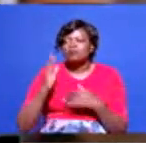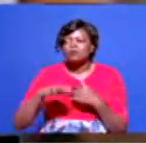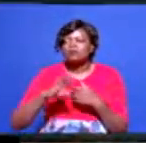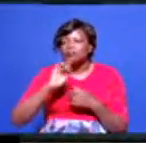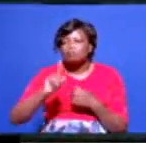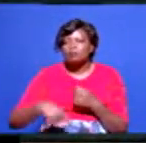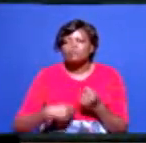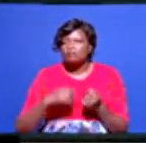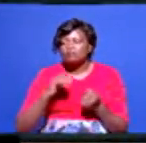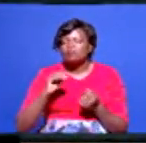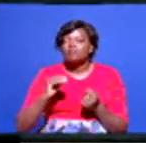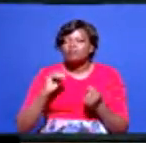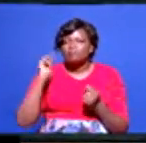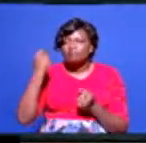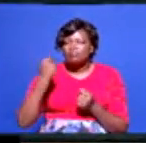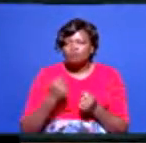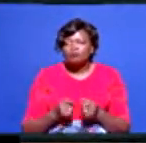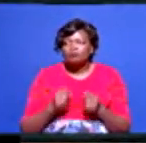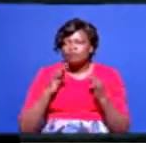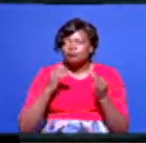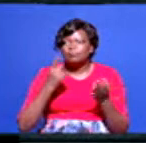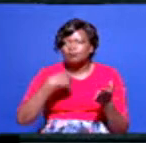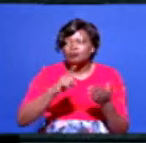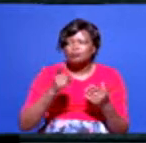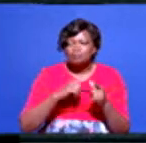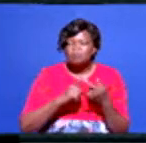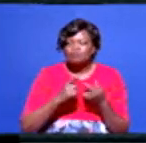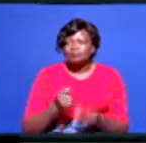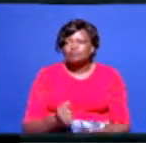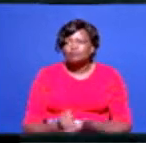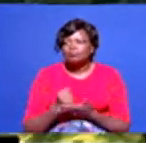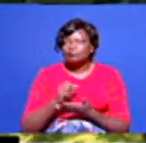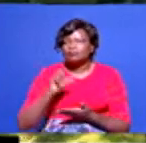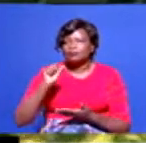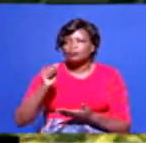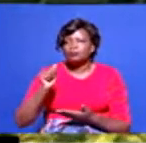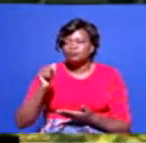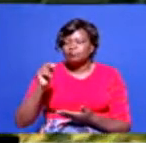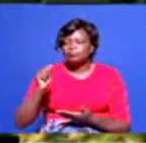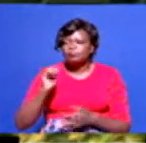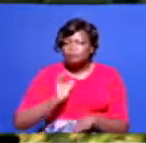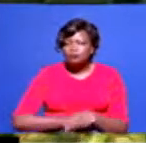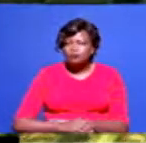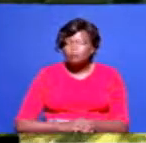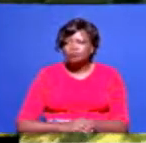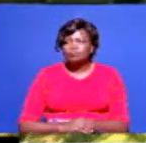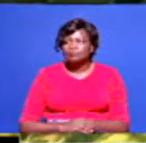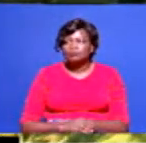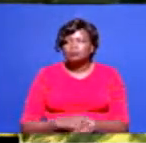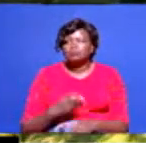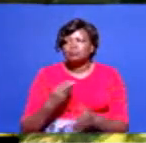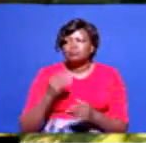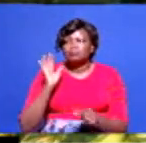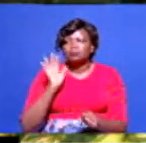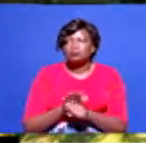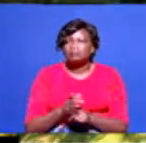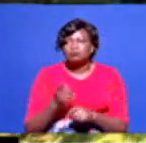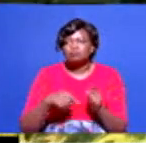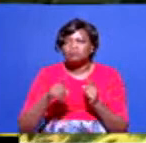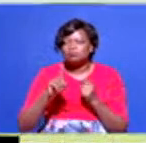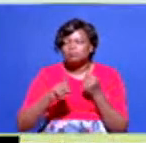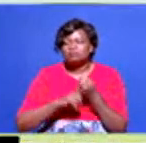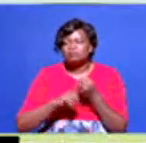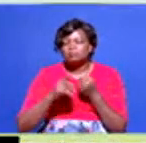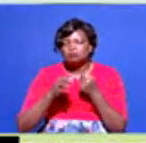the country. If approved, this will see SASRA net at least 137.98 million shillings from 169